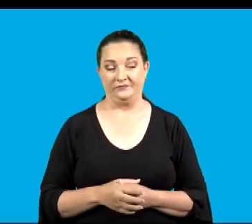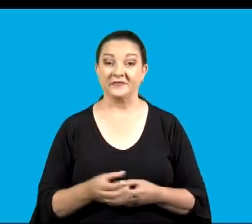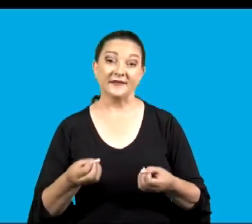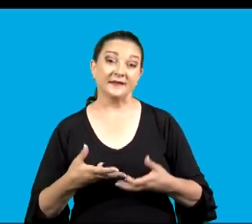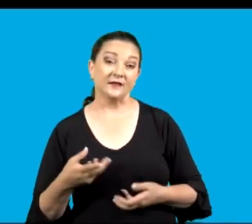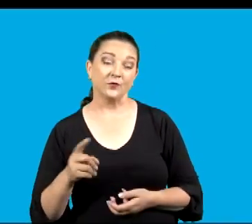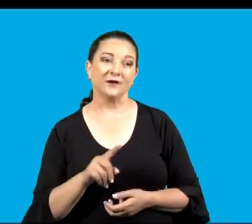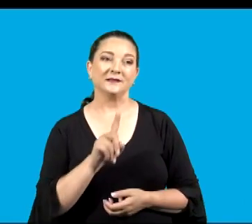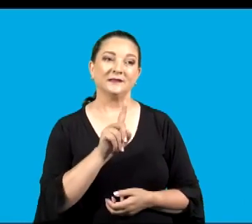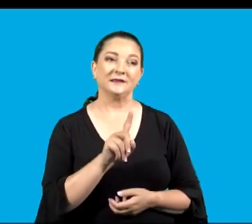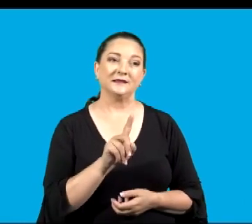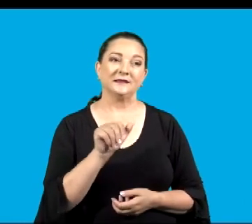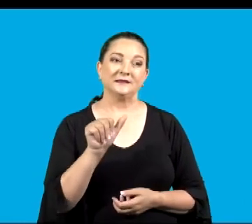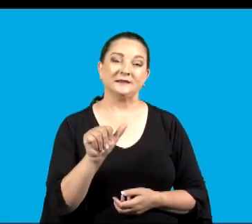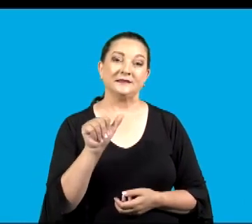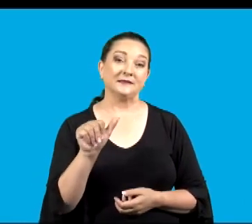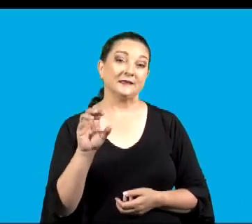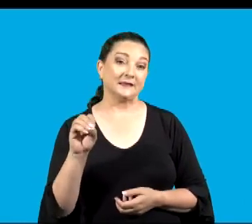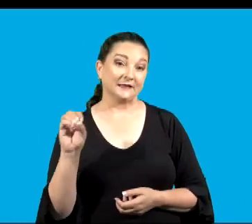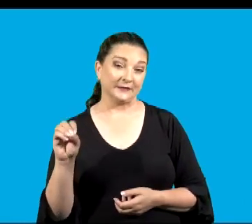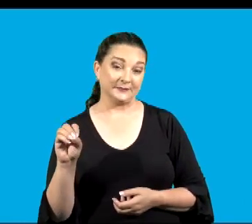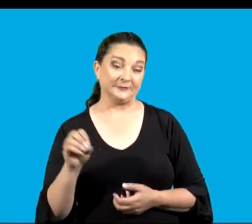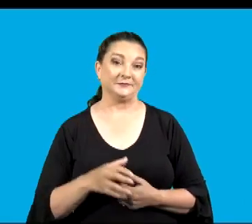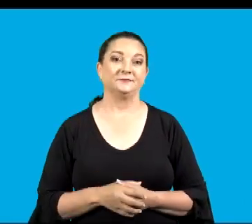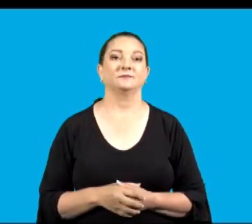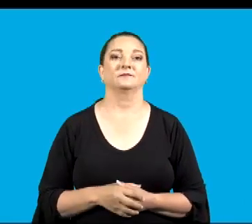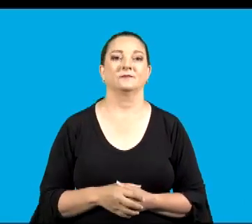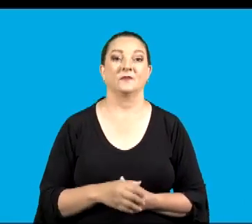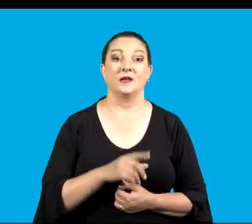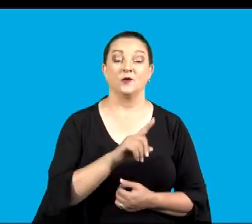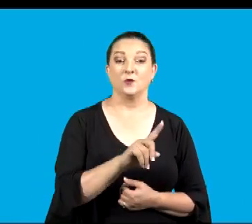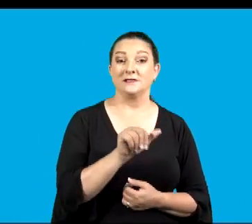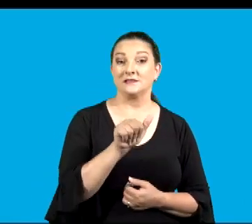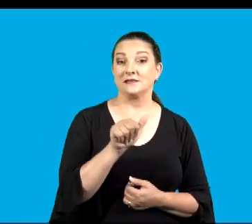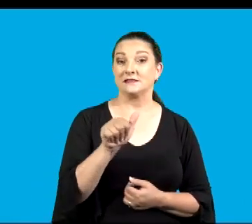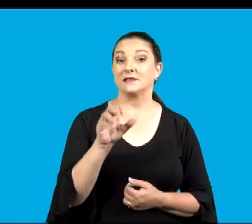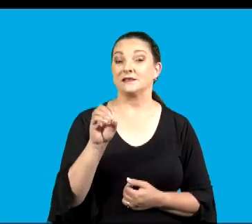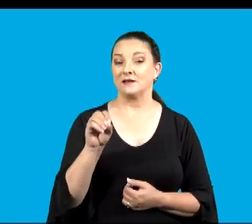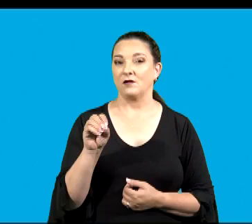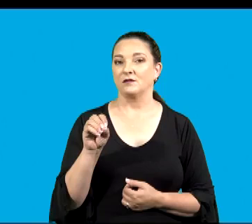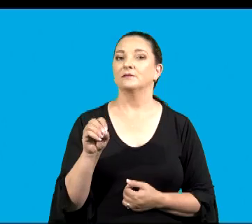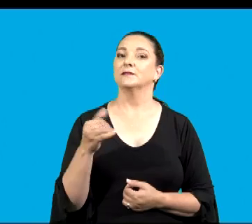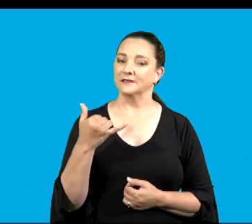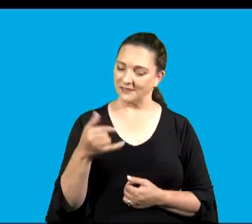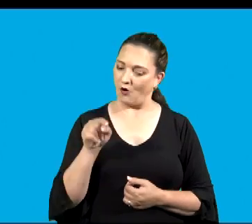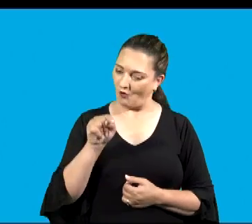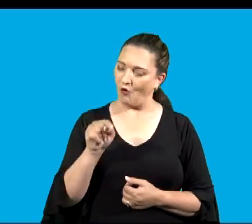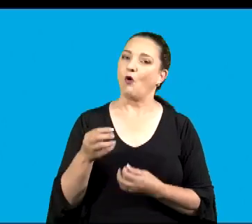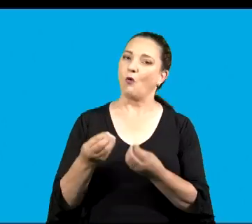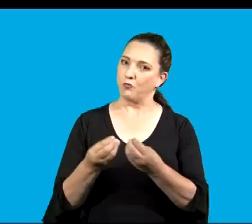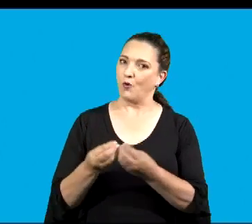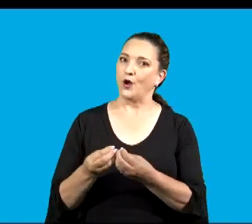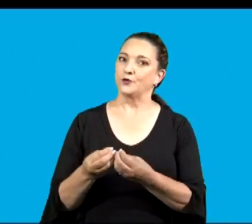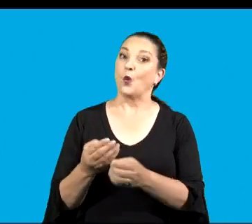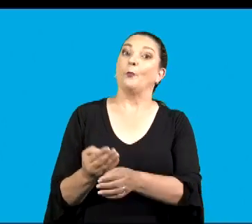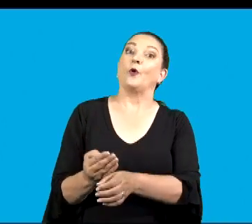13,280. That would give me 16,600. So 16,600 was the marked price on these